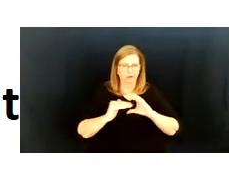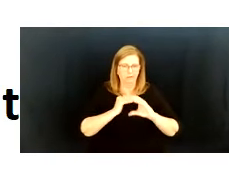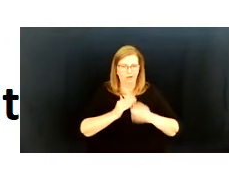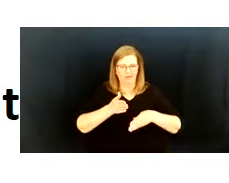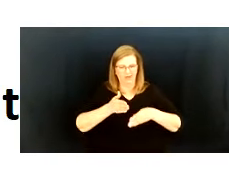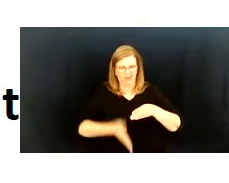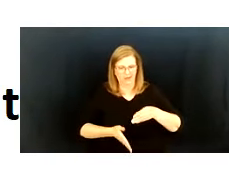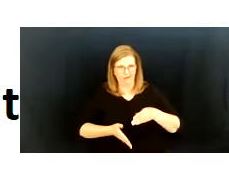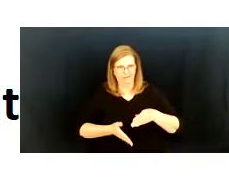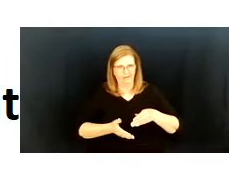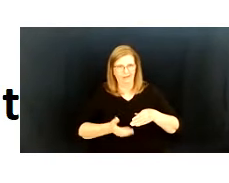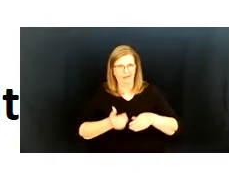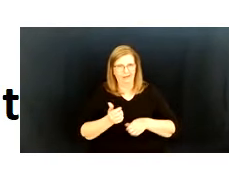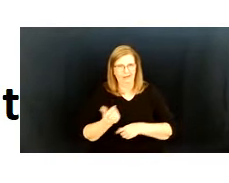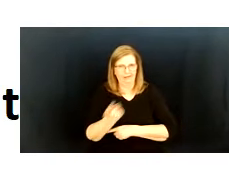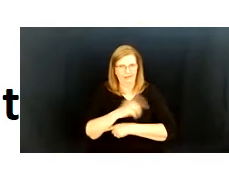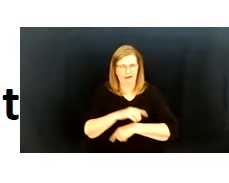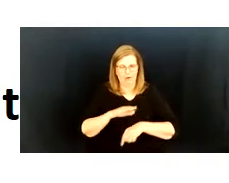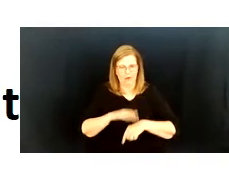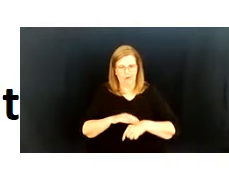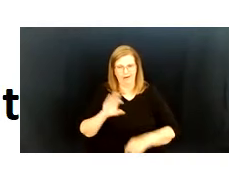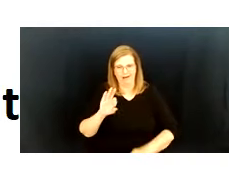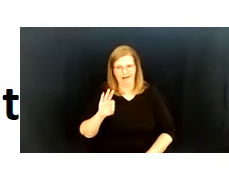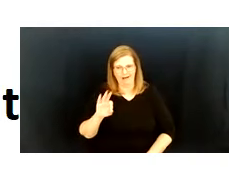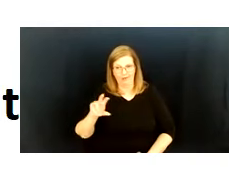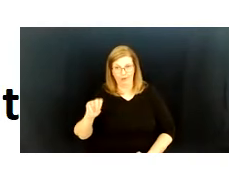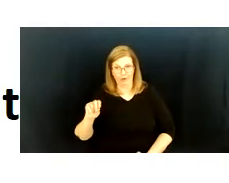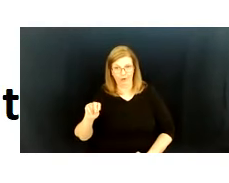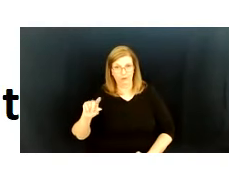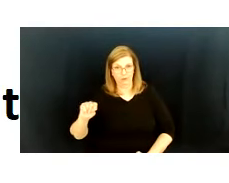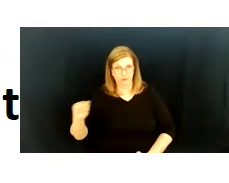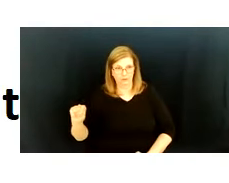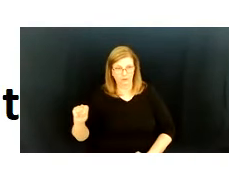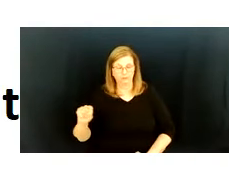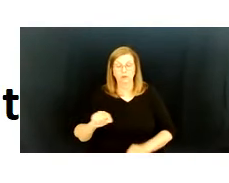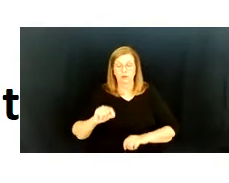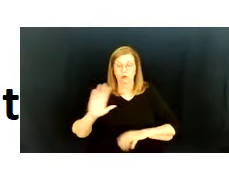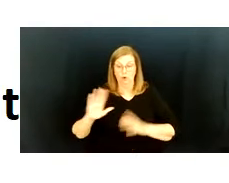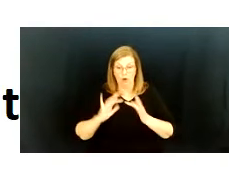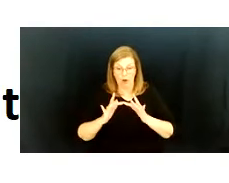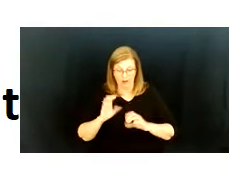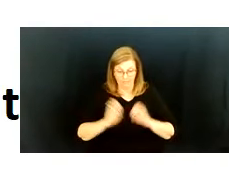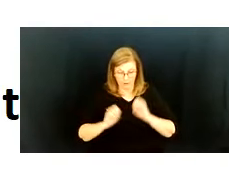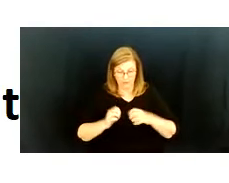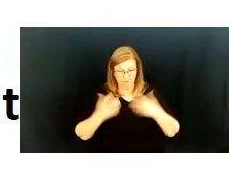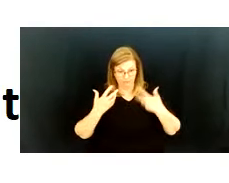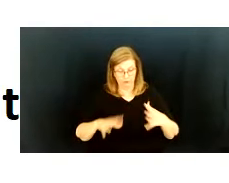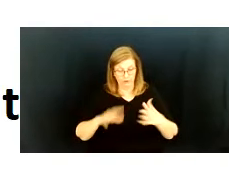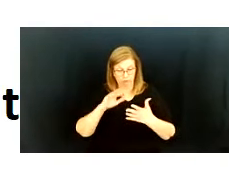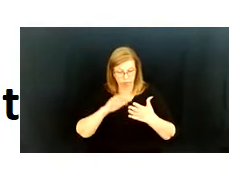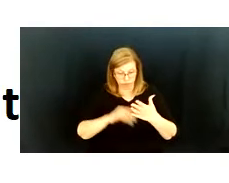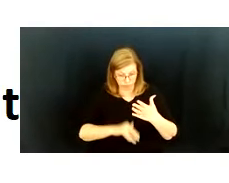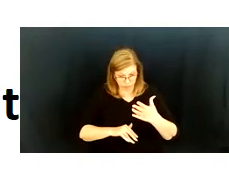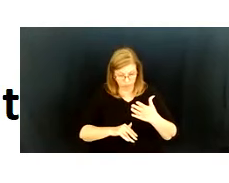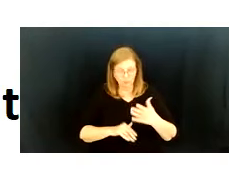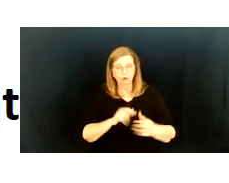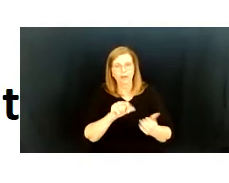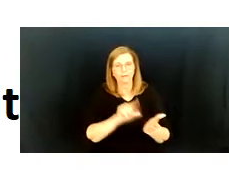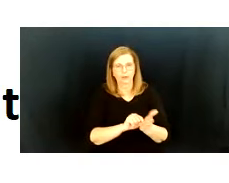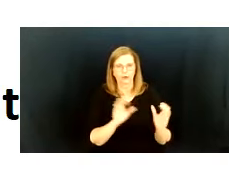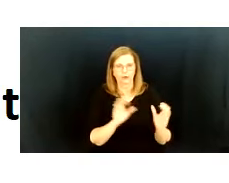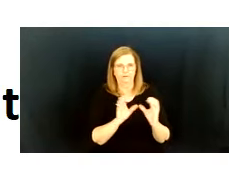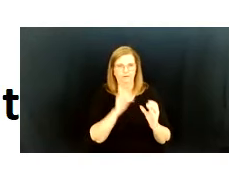on 9/30/2020. Once you submit your online evaluation, you will be able to print certificates for each day. If